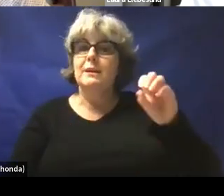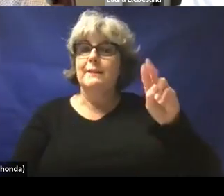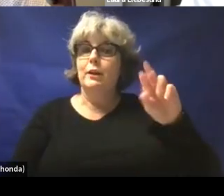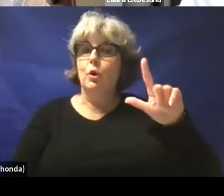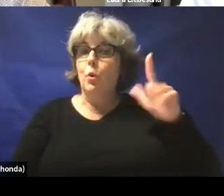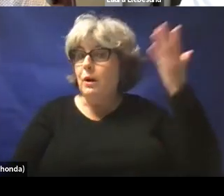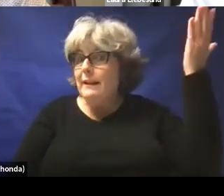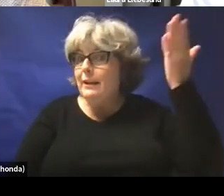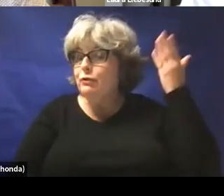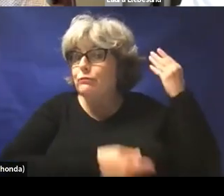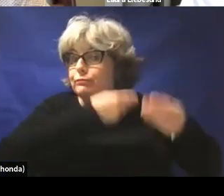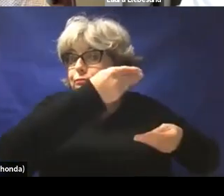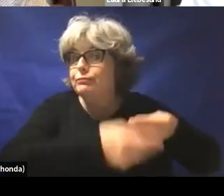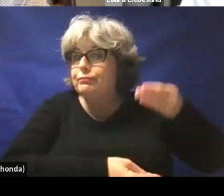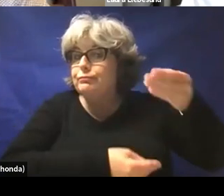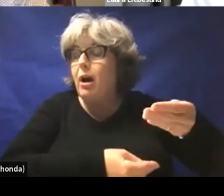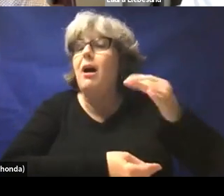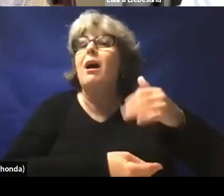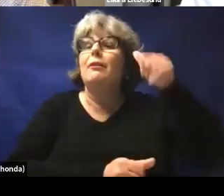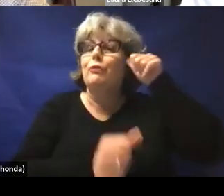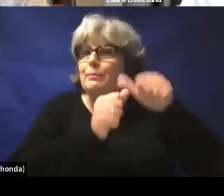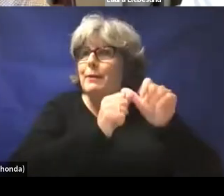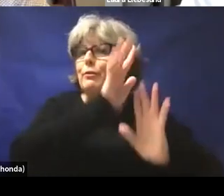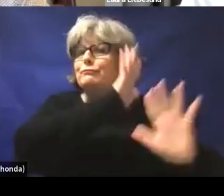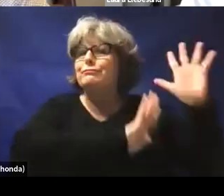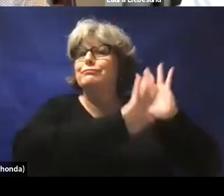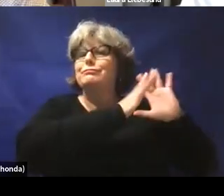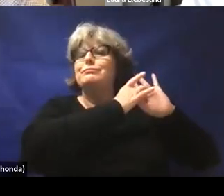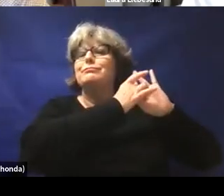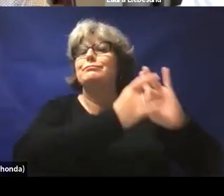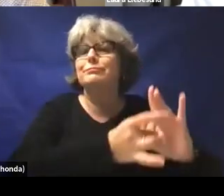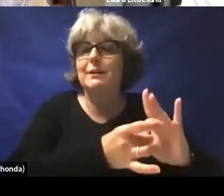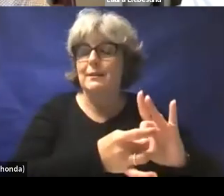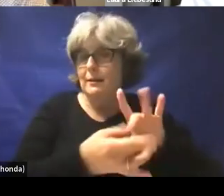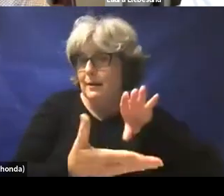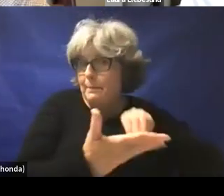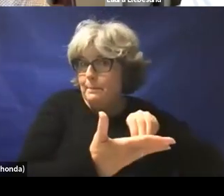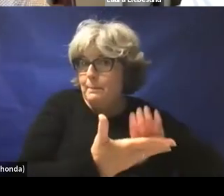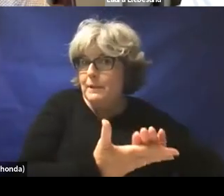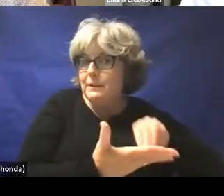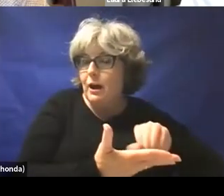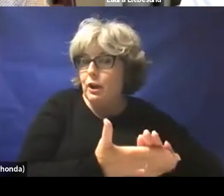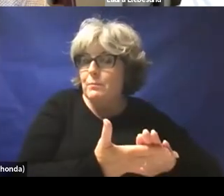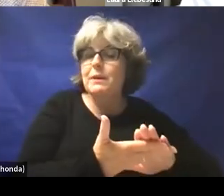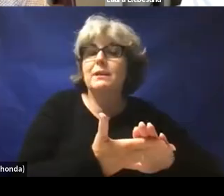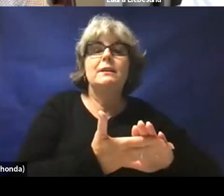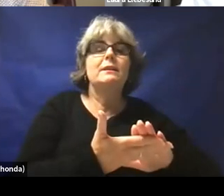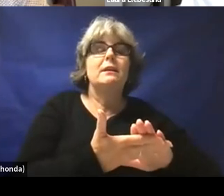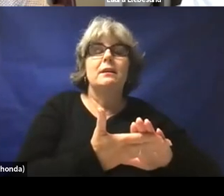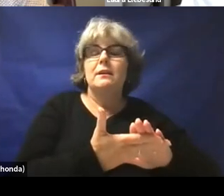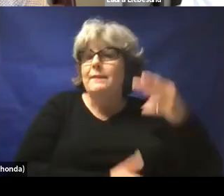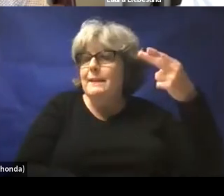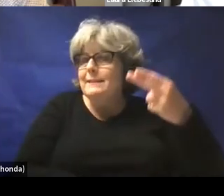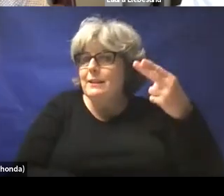not only, help us recover memories from the past, documenting, some of these histories that are untold, but